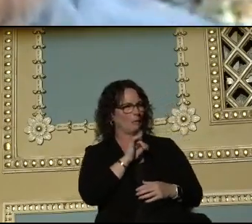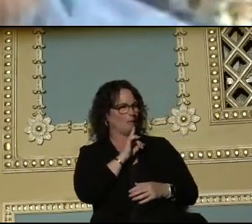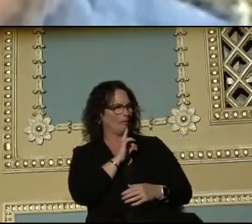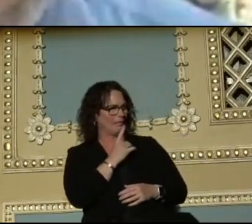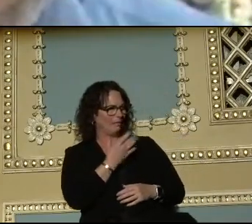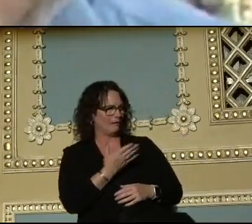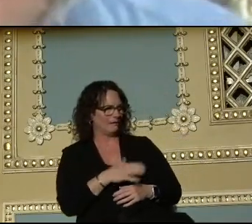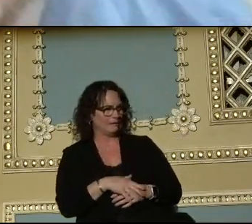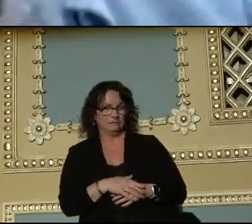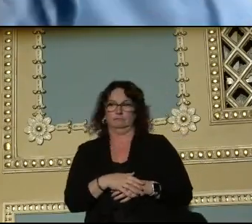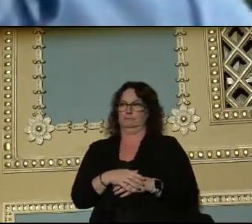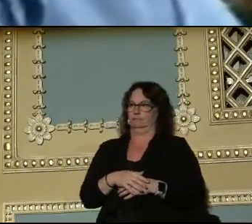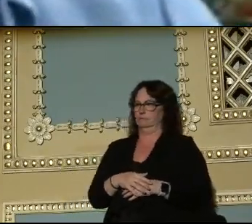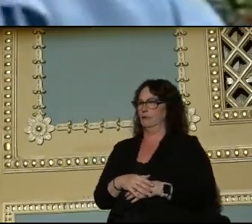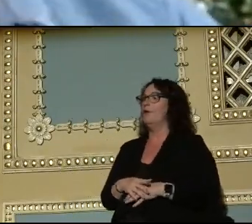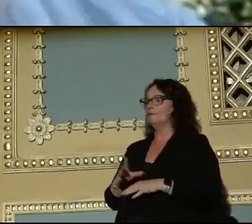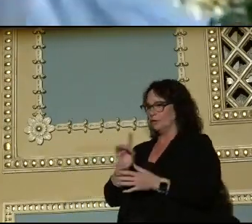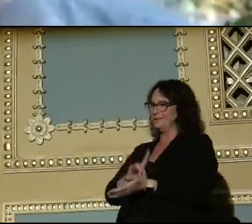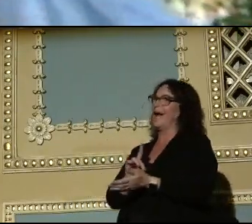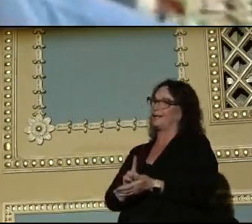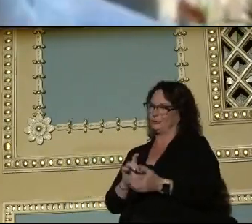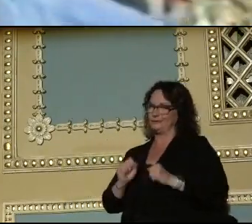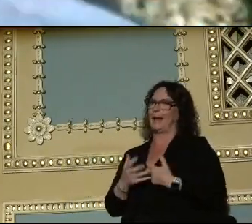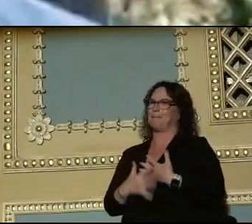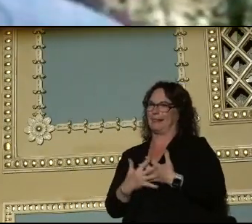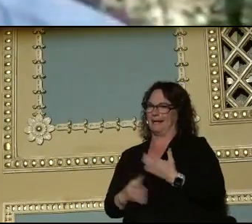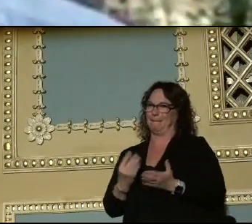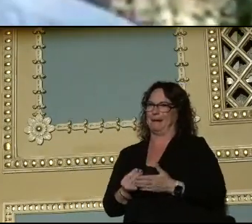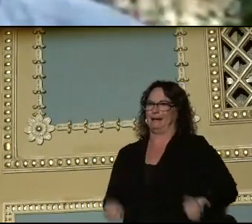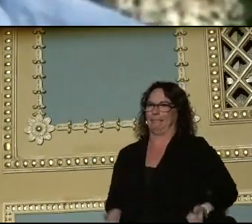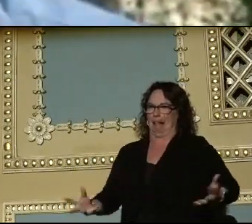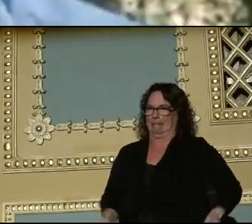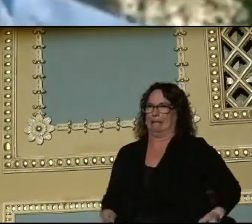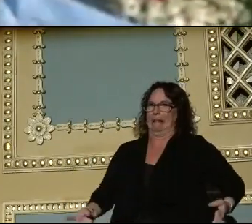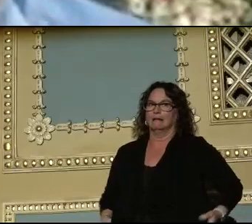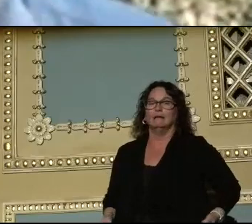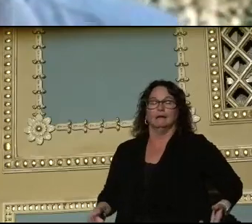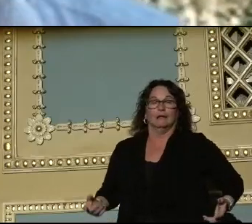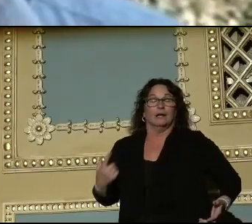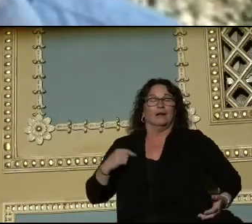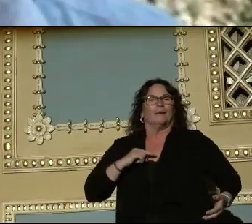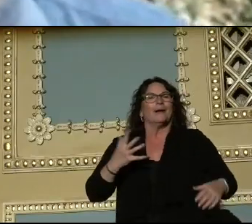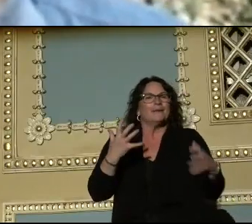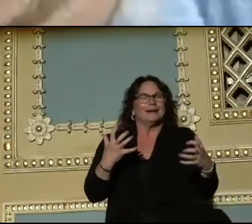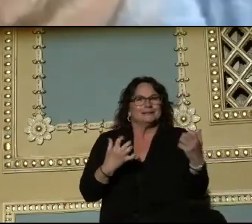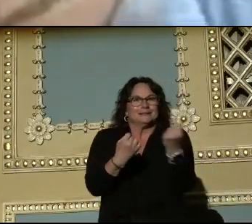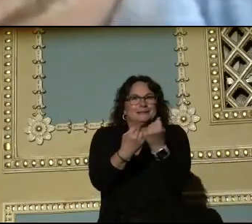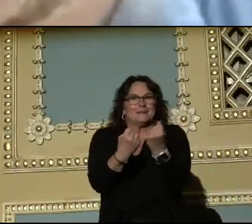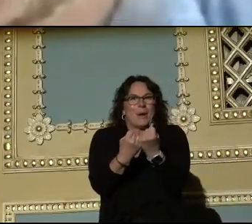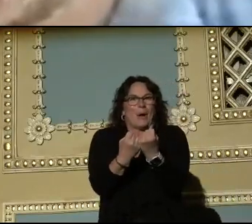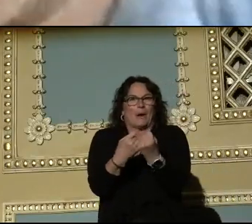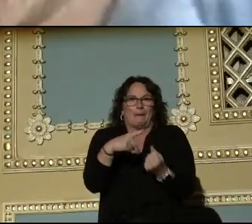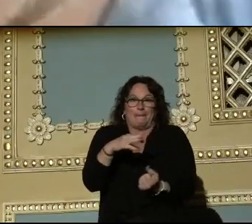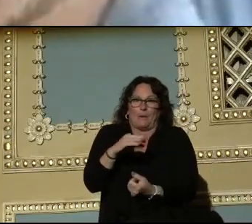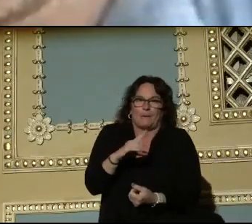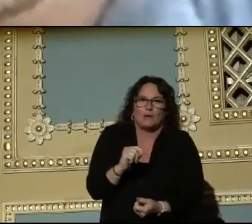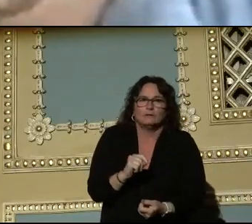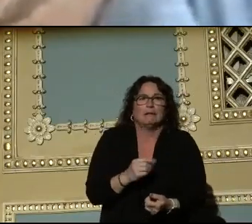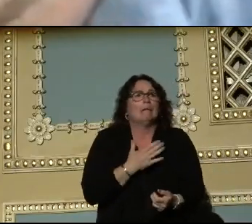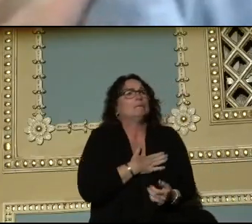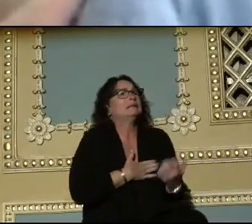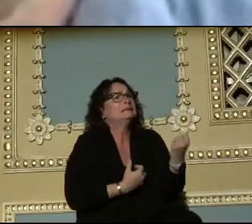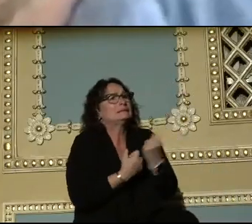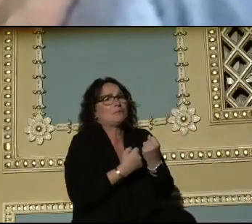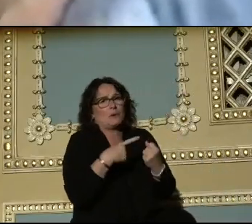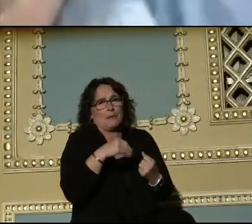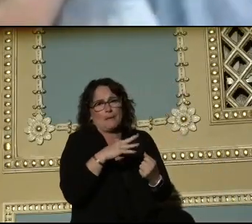for doctors it is. So we want you to support the Paramount. Please support the Paramount. It's a